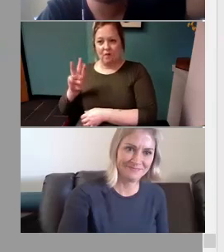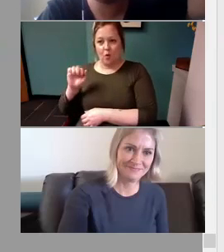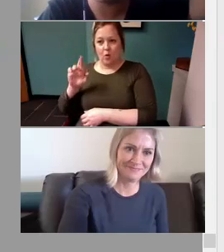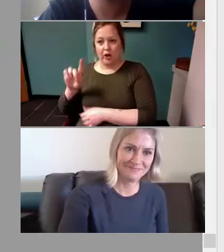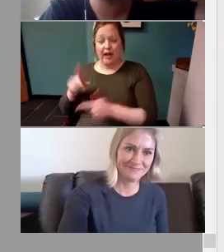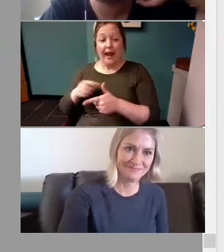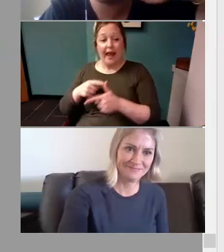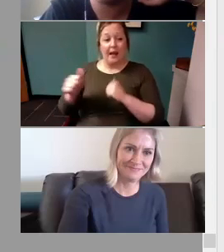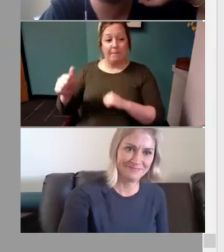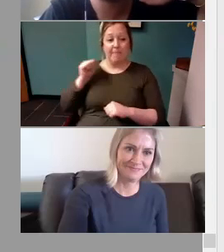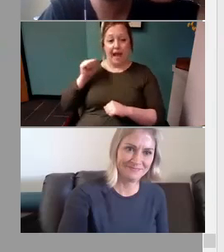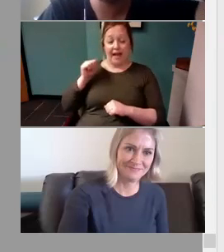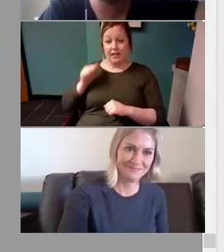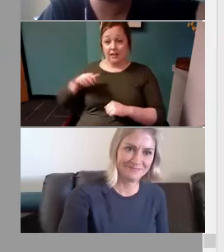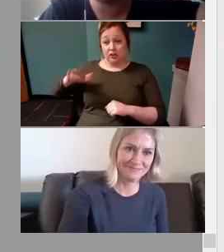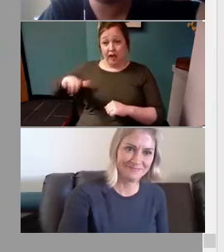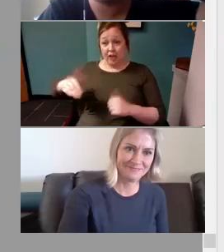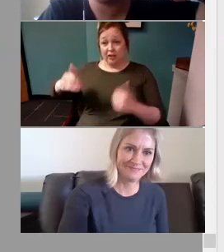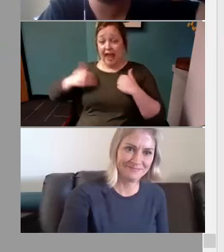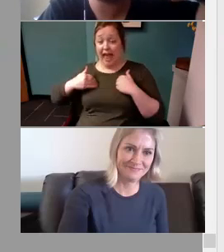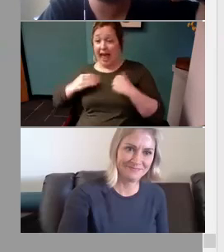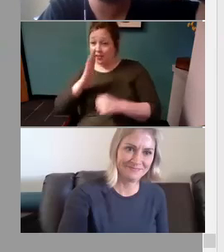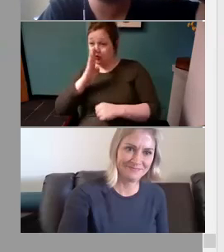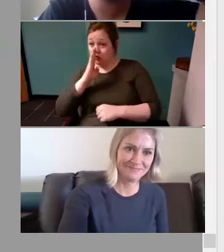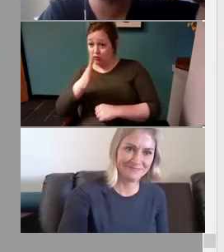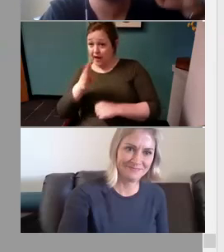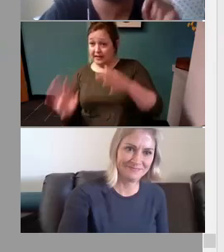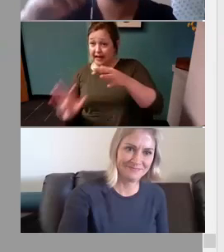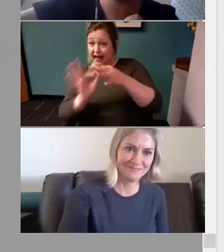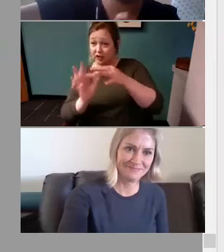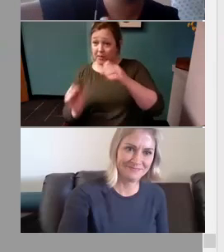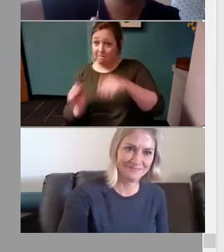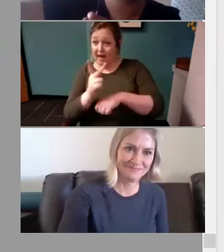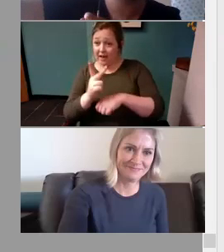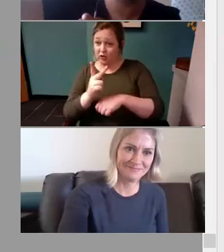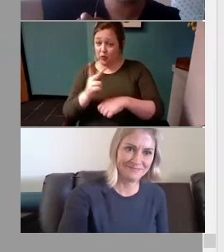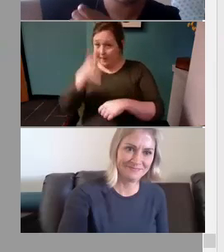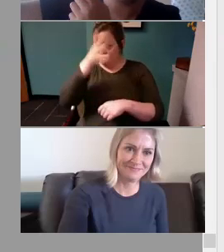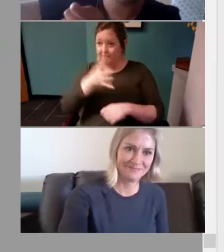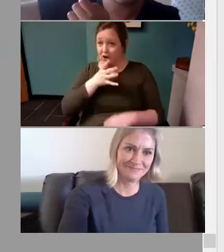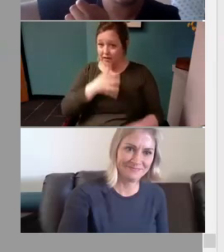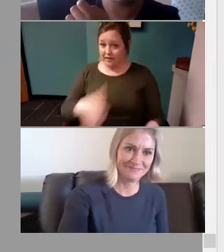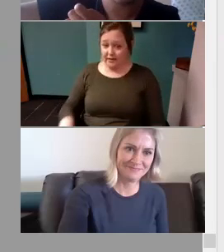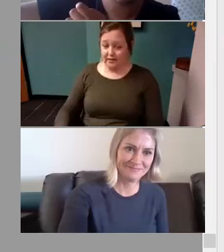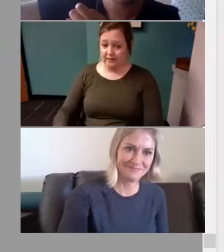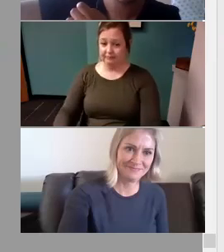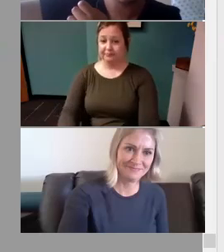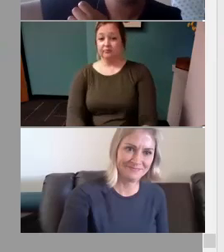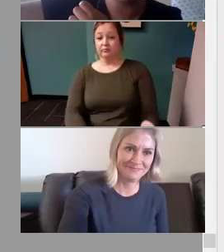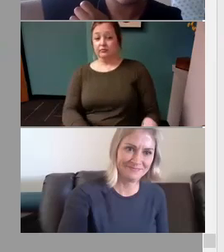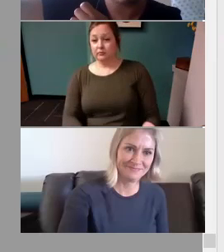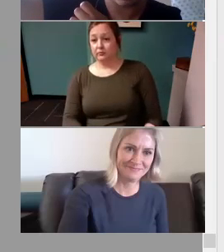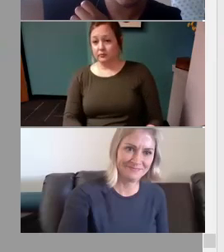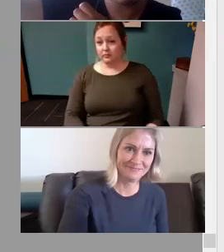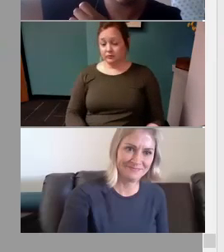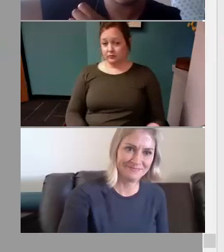direct connection back to the parent node. Here, child and parent basically comes from the fact from our pre-visit and post-visit numbers. So